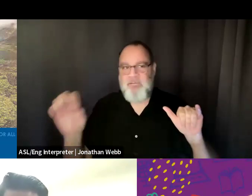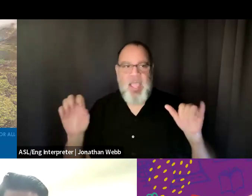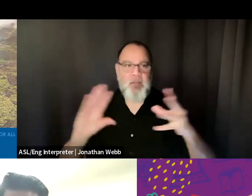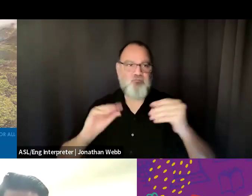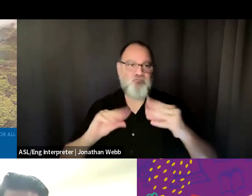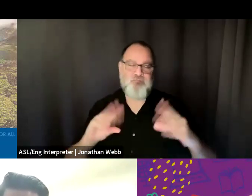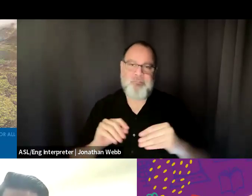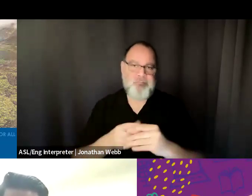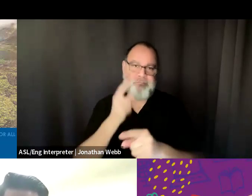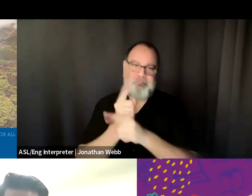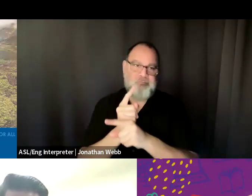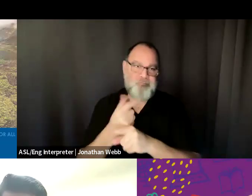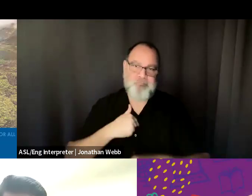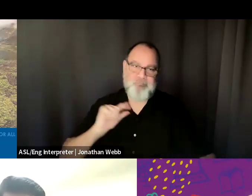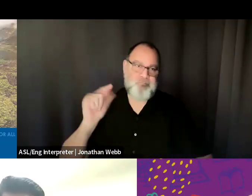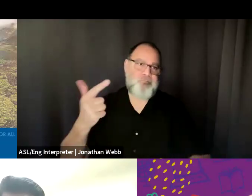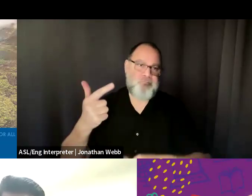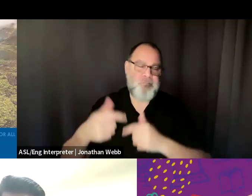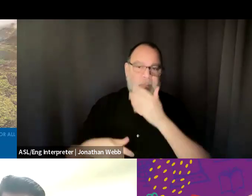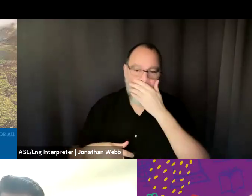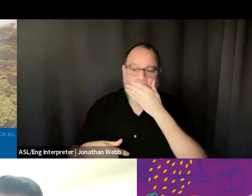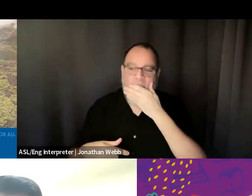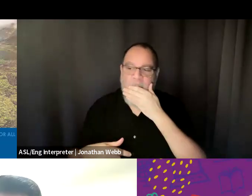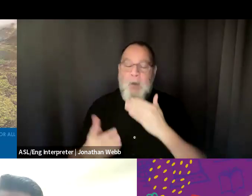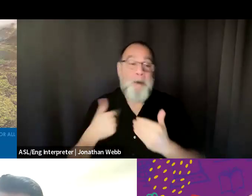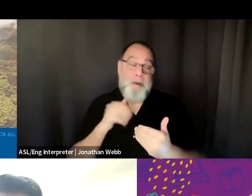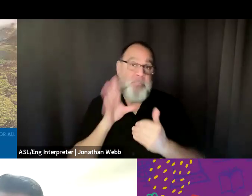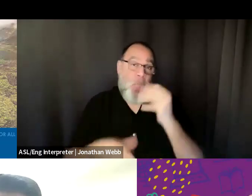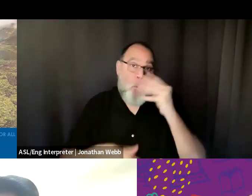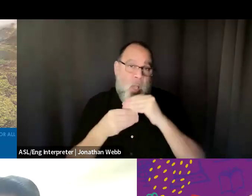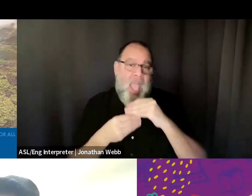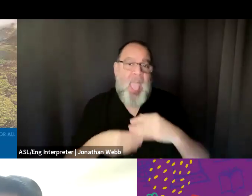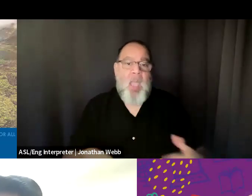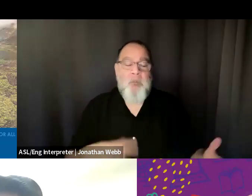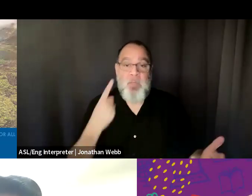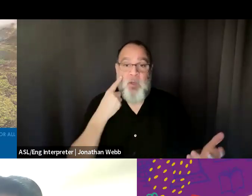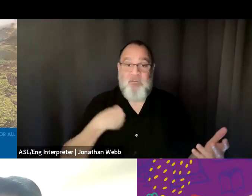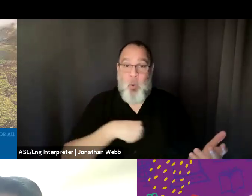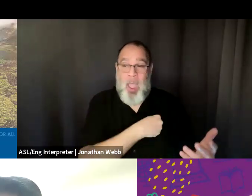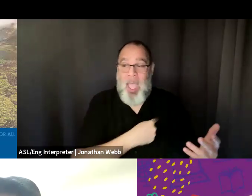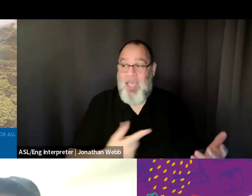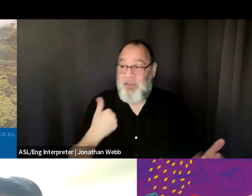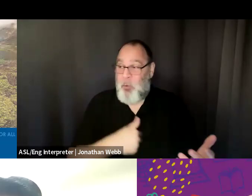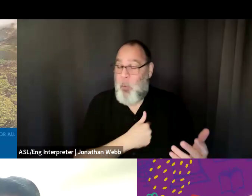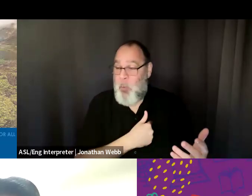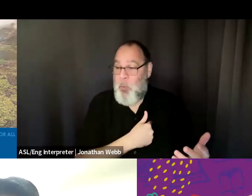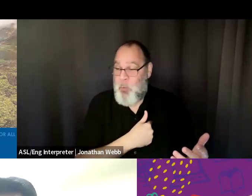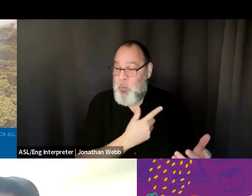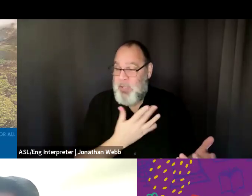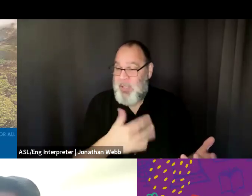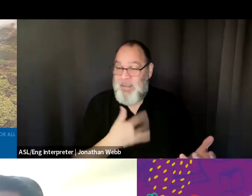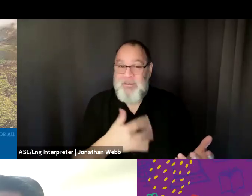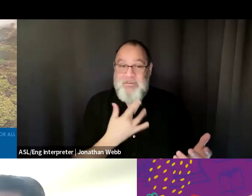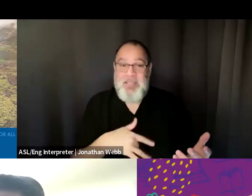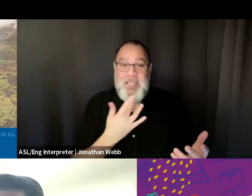and just say, you know, when it comes to us, our primary thing is we would love like